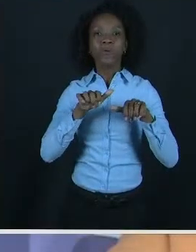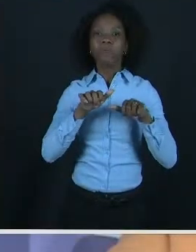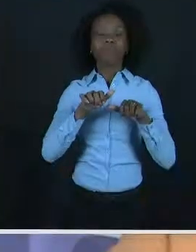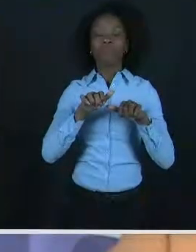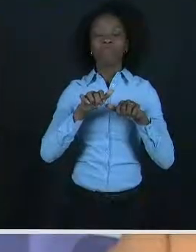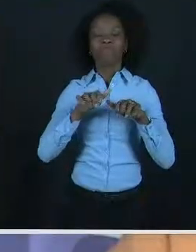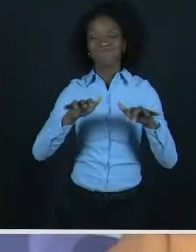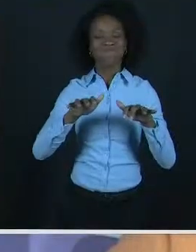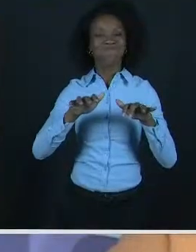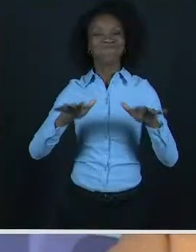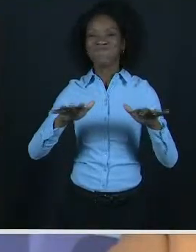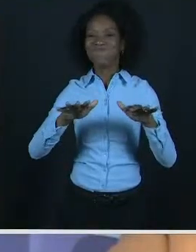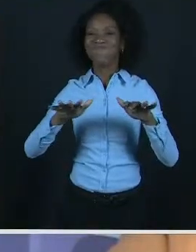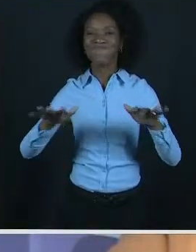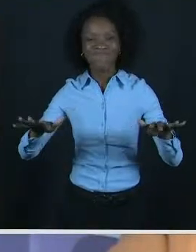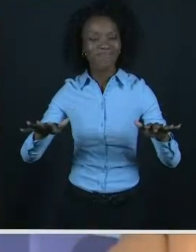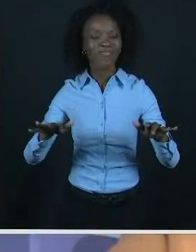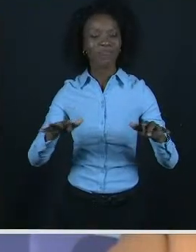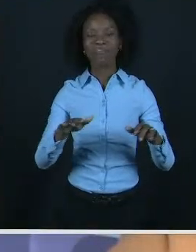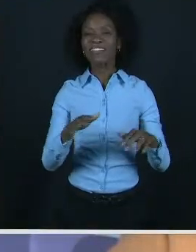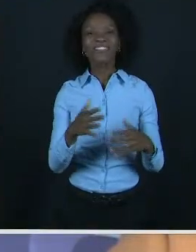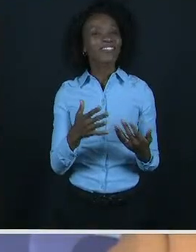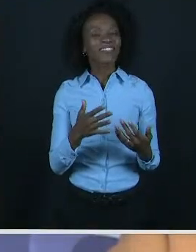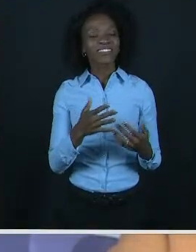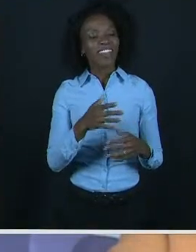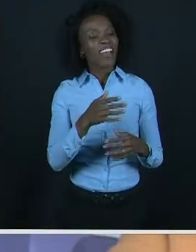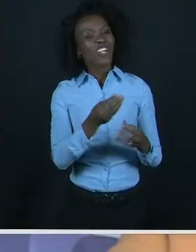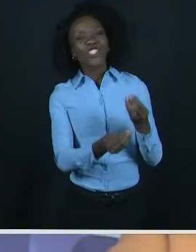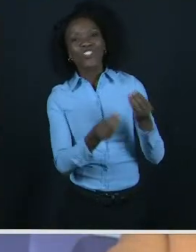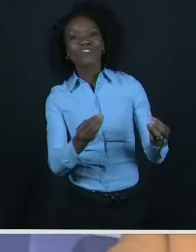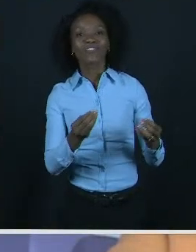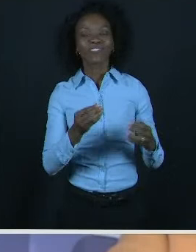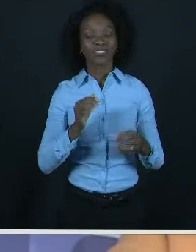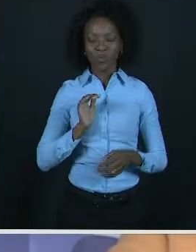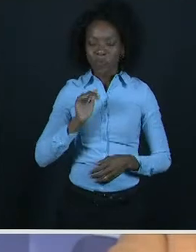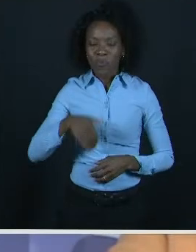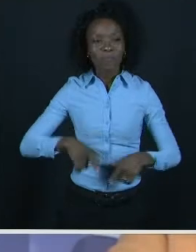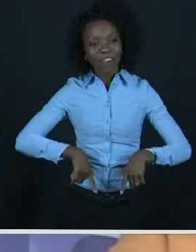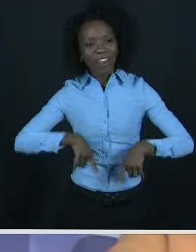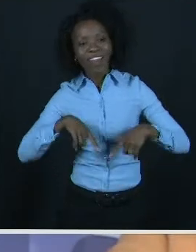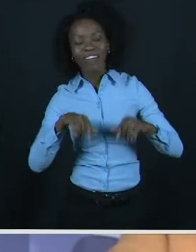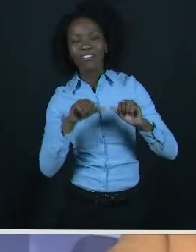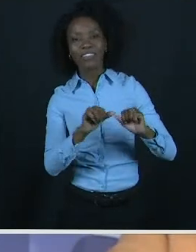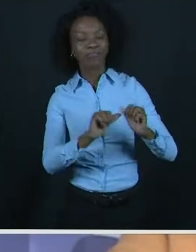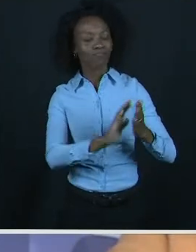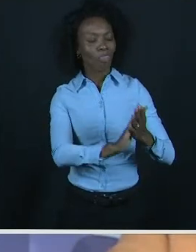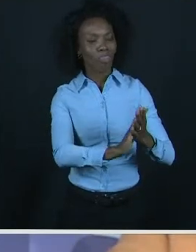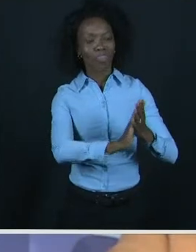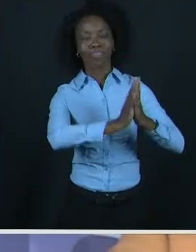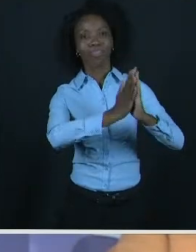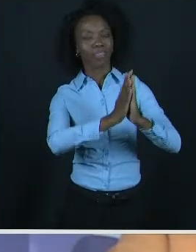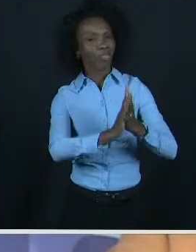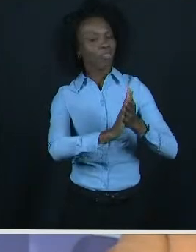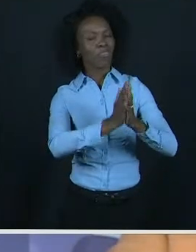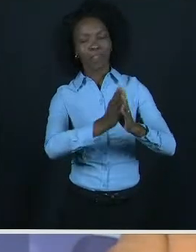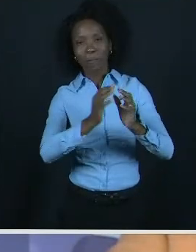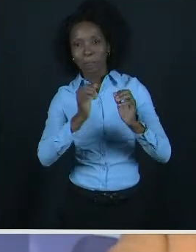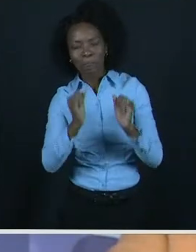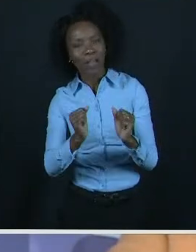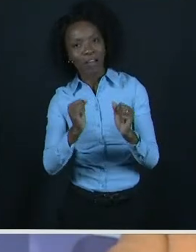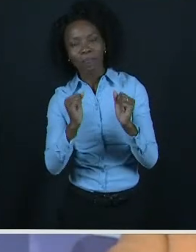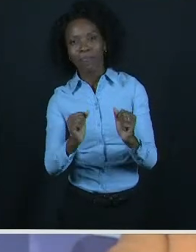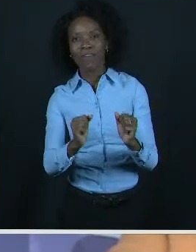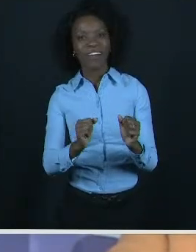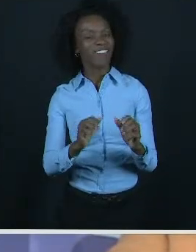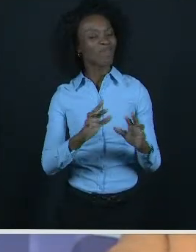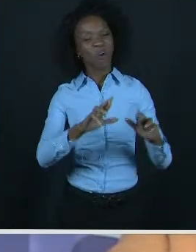continues to destroy the lives of the women and children of our country. They continue to be raped, they continue to be